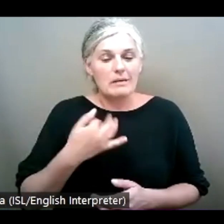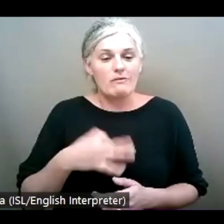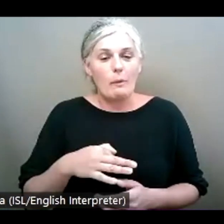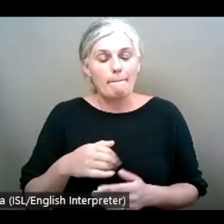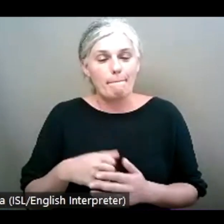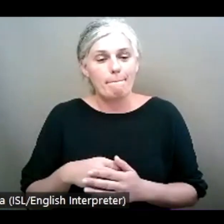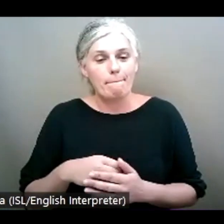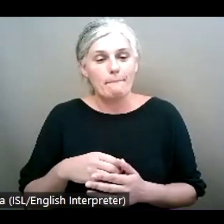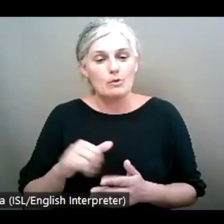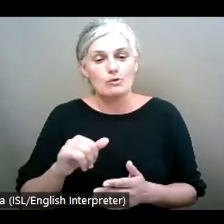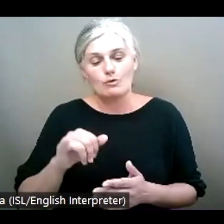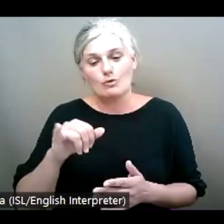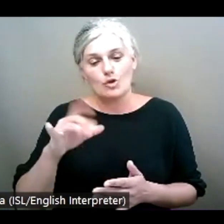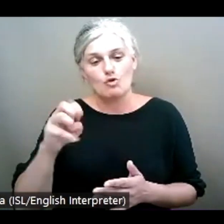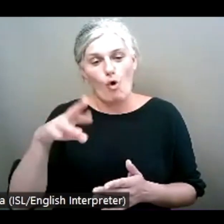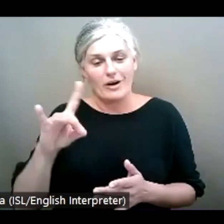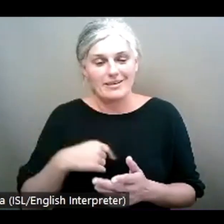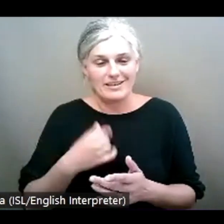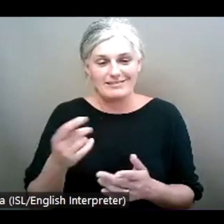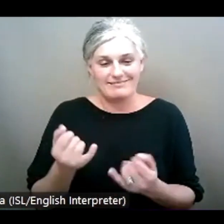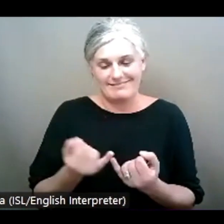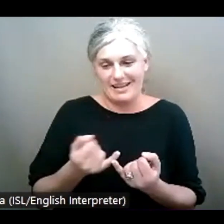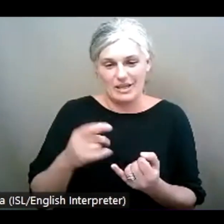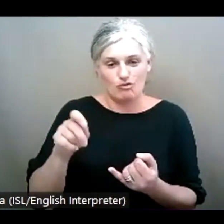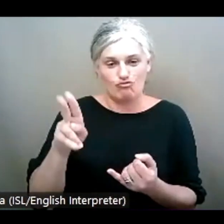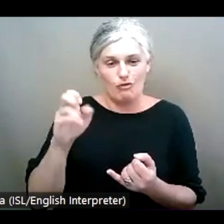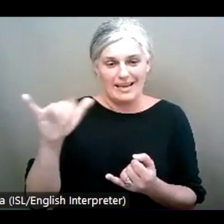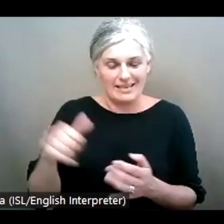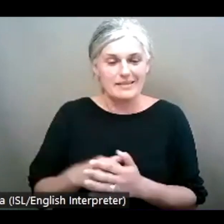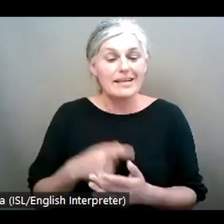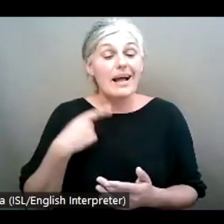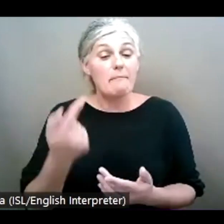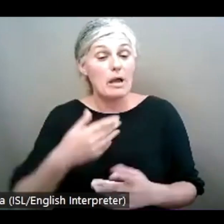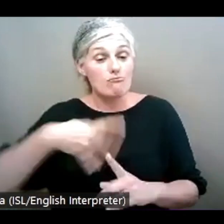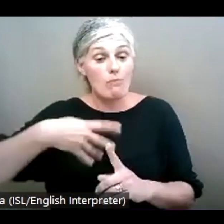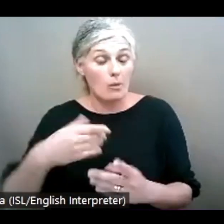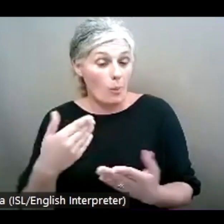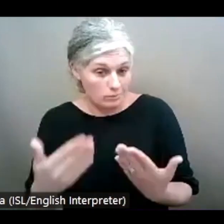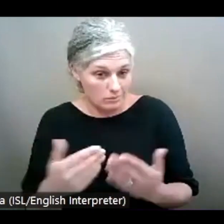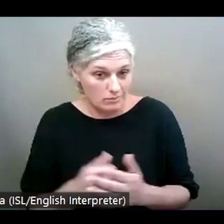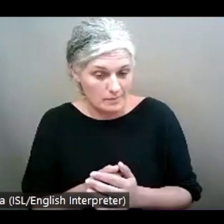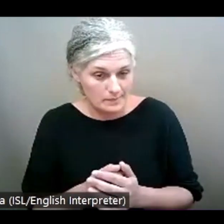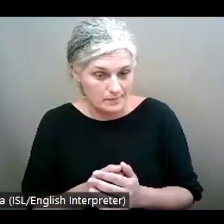It's like the Rose of Tralee for disabled people. This, and my background is,